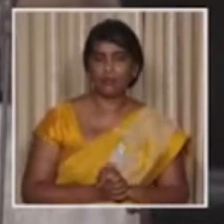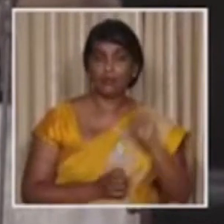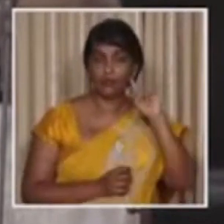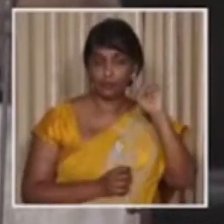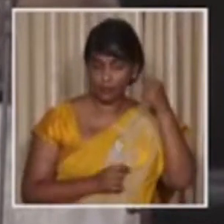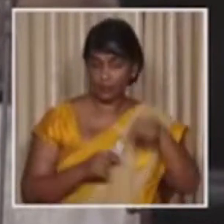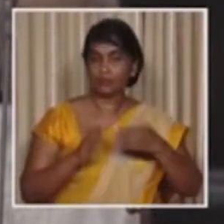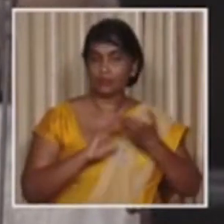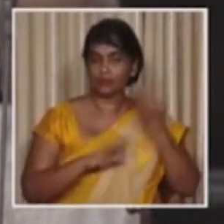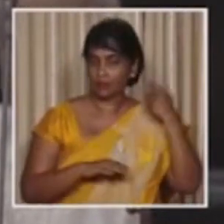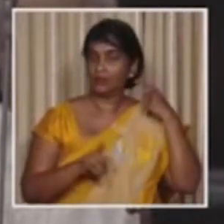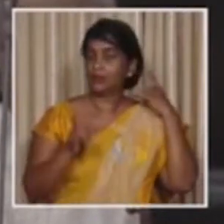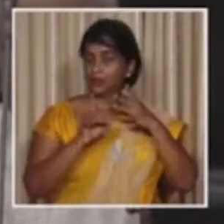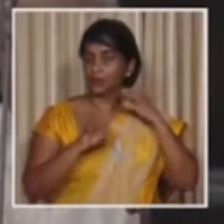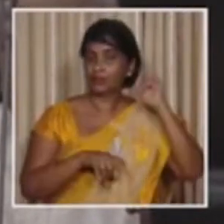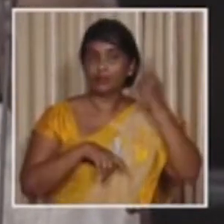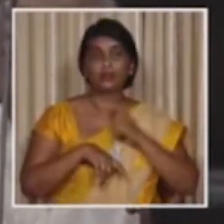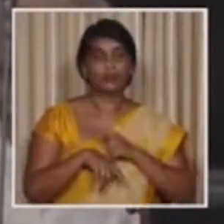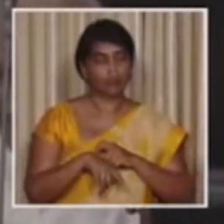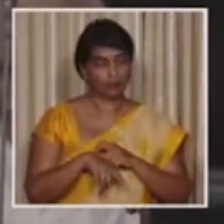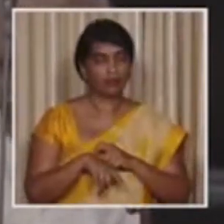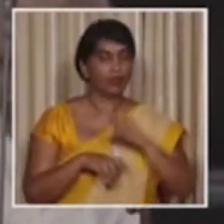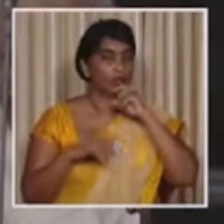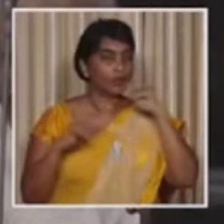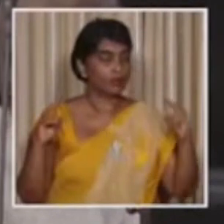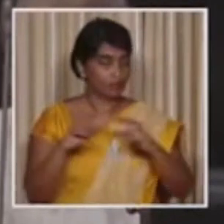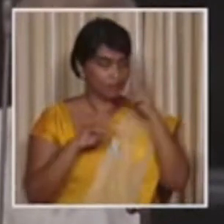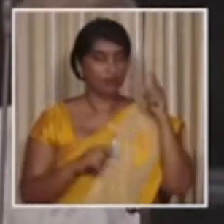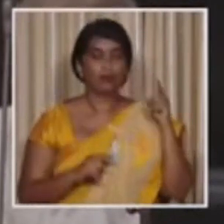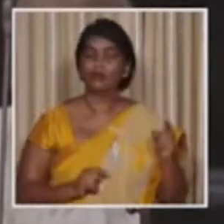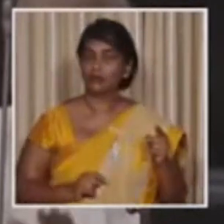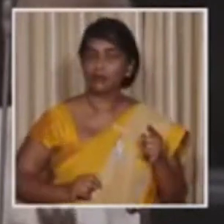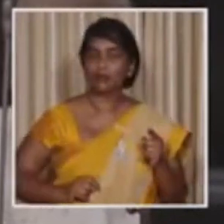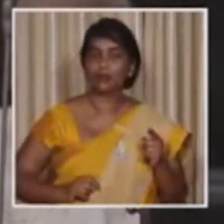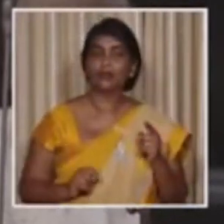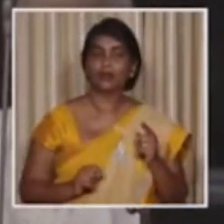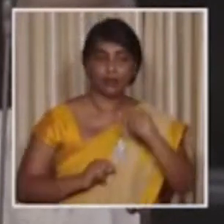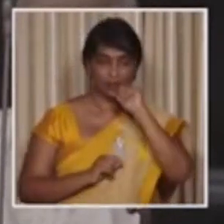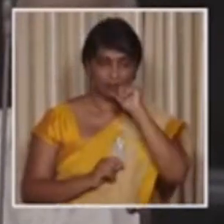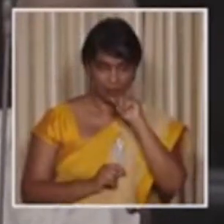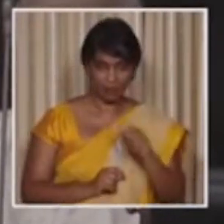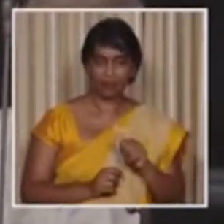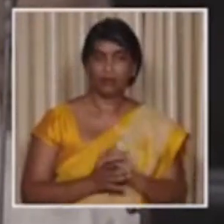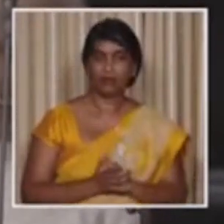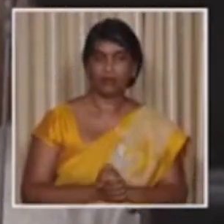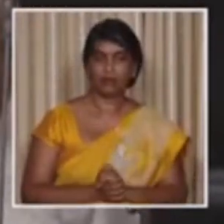in history the supreme court has shut down a helicopter. All this time it was done by the tigers kiwa.